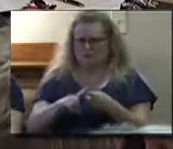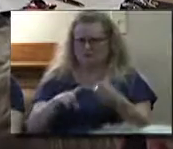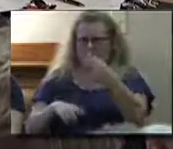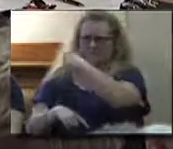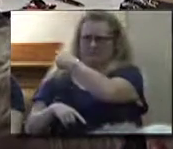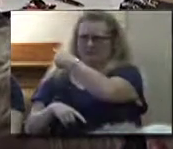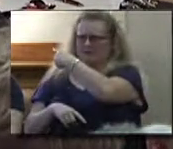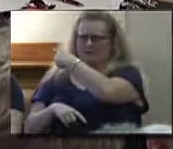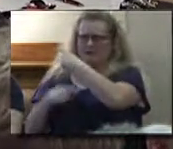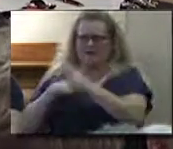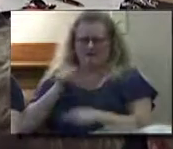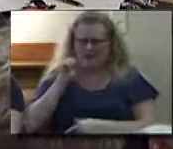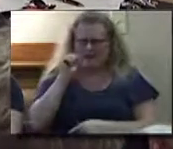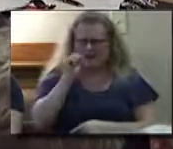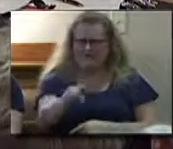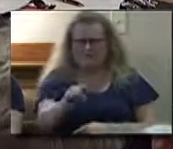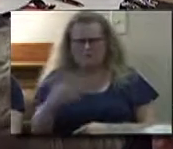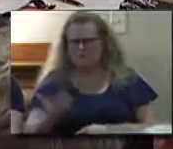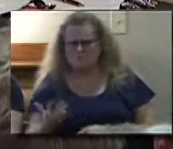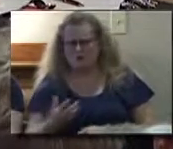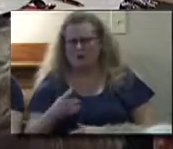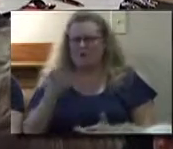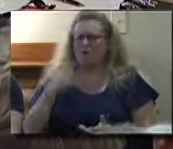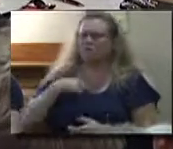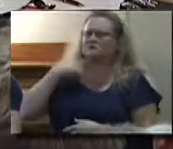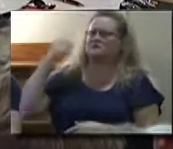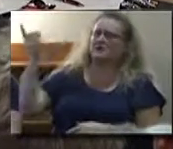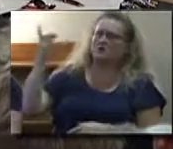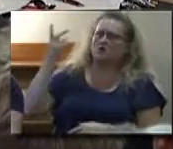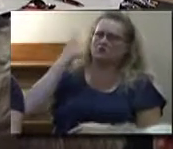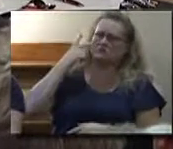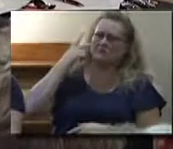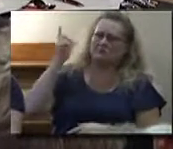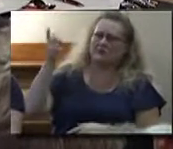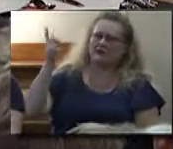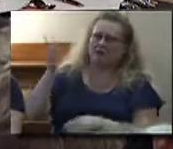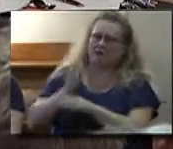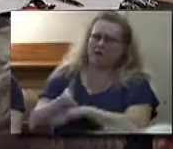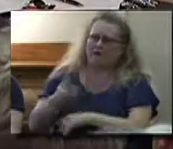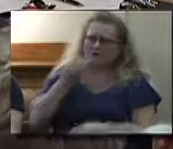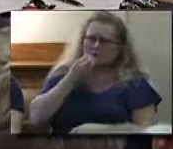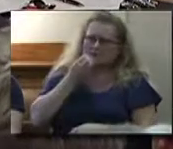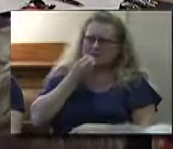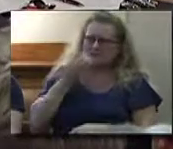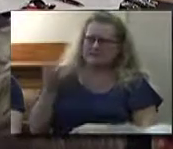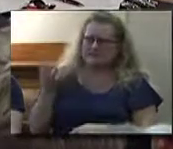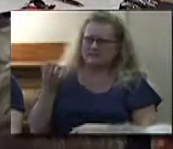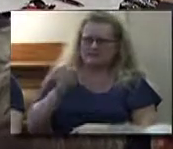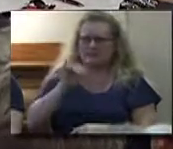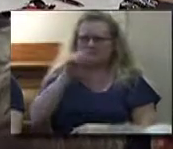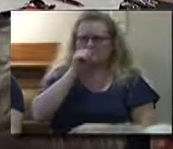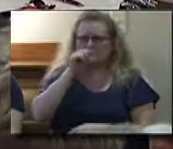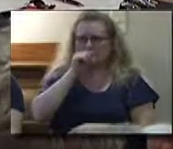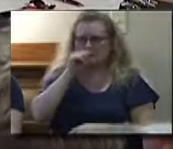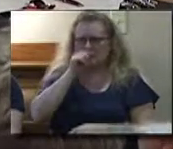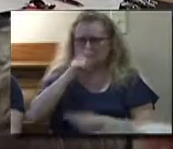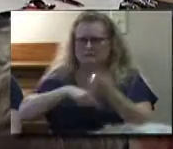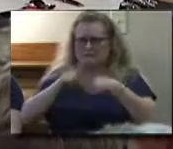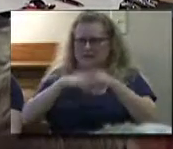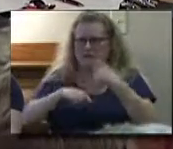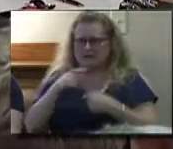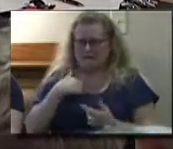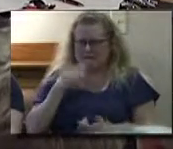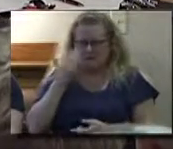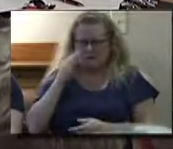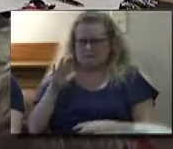if I actually asked the guy, he said, I was just telling him that I'm going to see him after chow. Mm-hmm. A secret sign language. Exactly. Yeah. And I